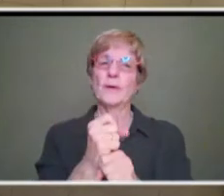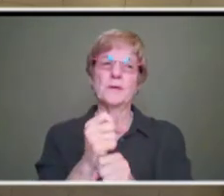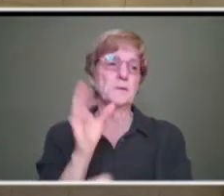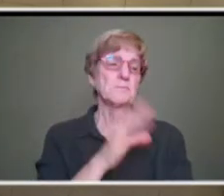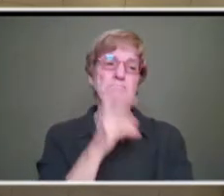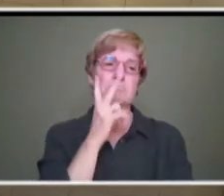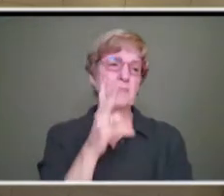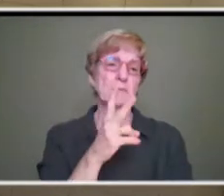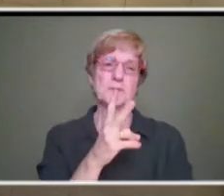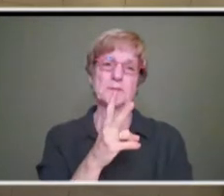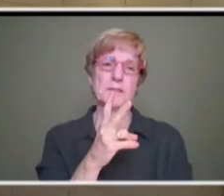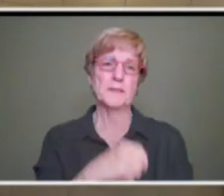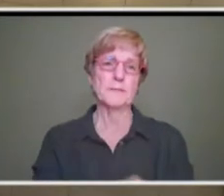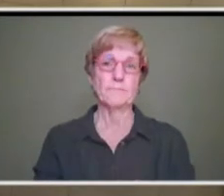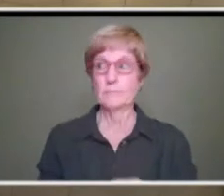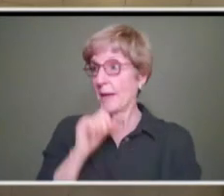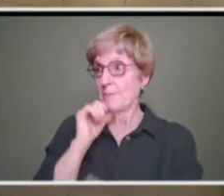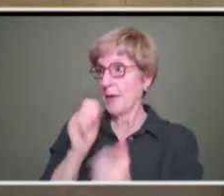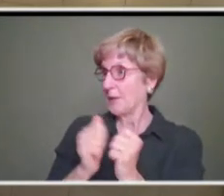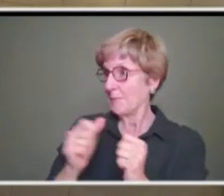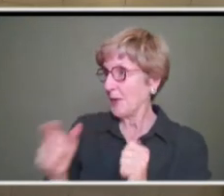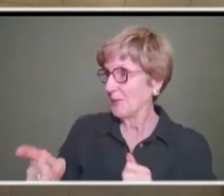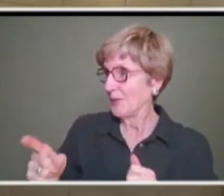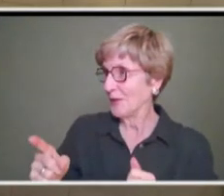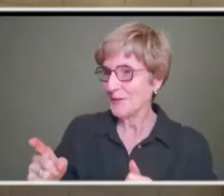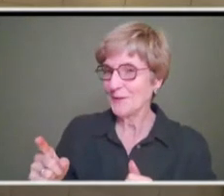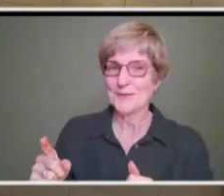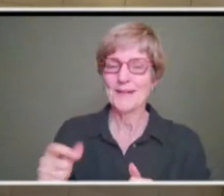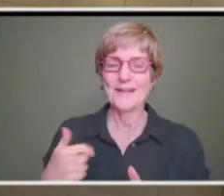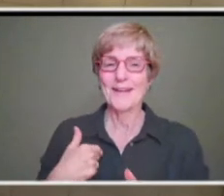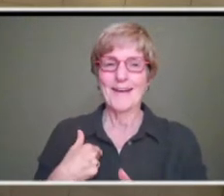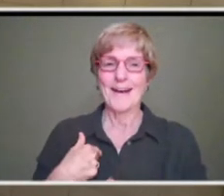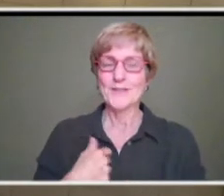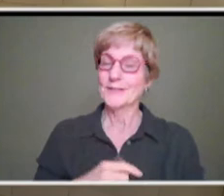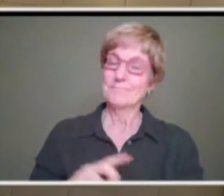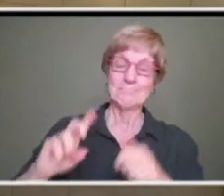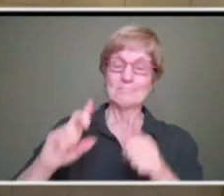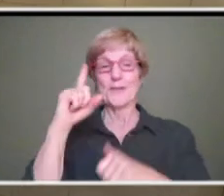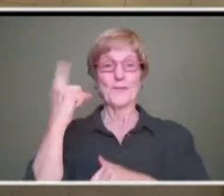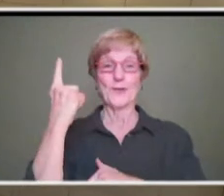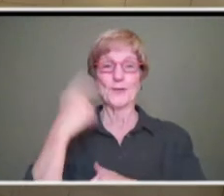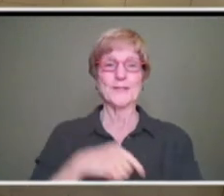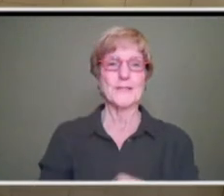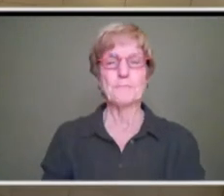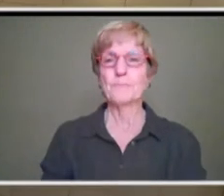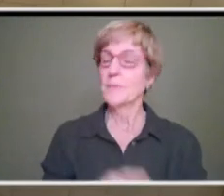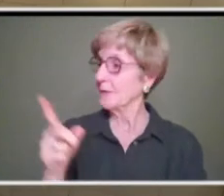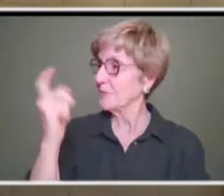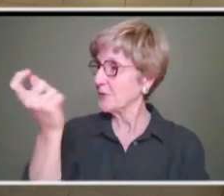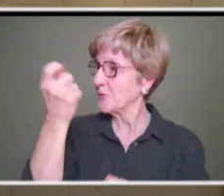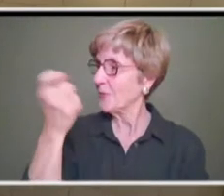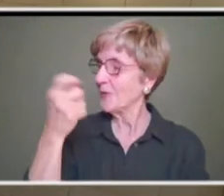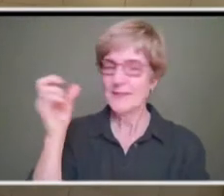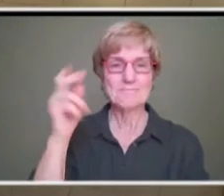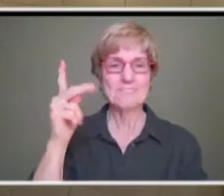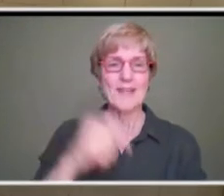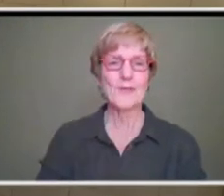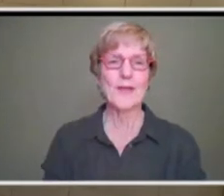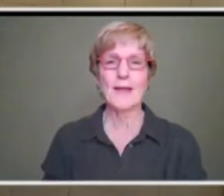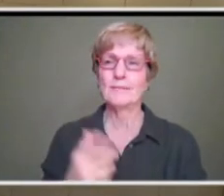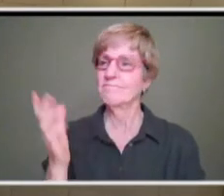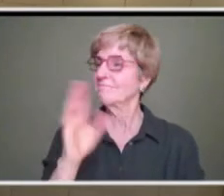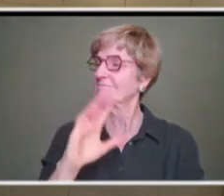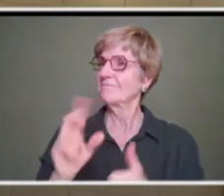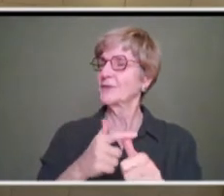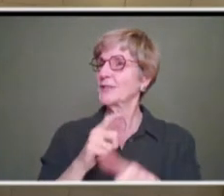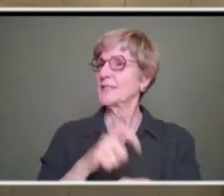done so I'm not going to compete with you I just uh I'm a matter of Firsts you win okay I just uh I've never seen it